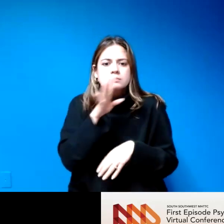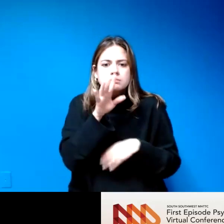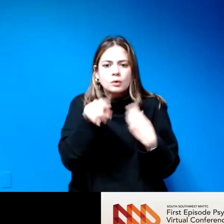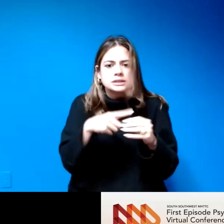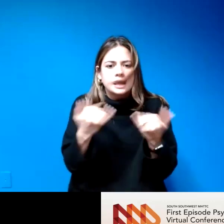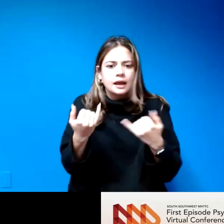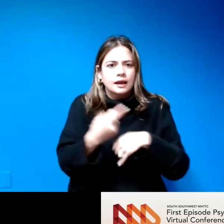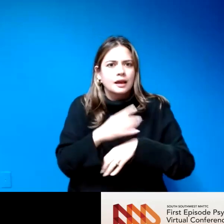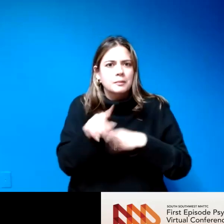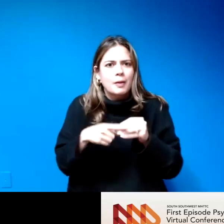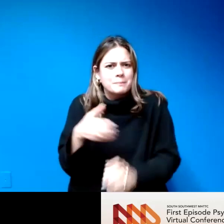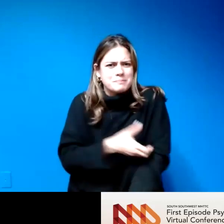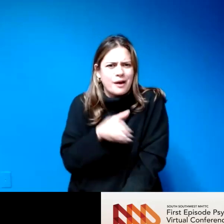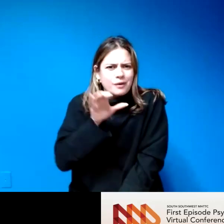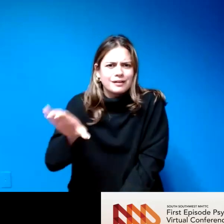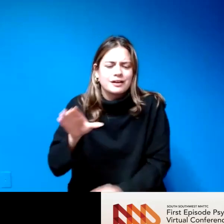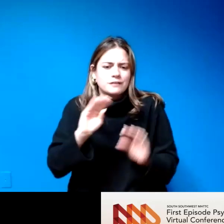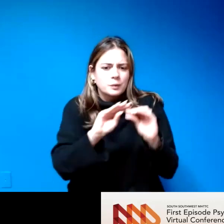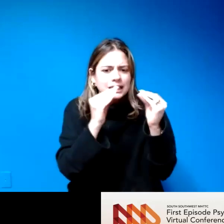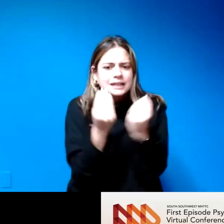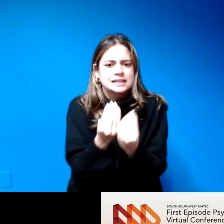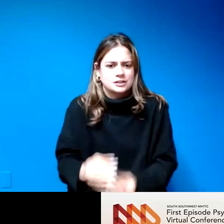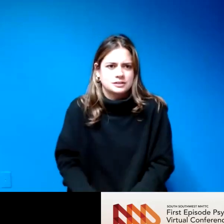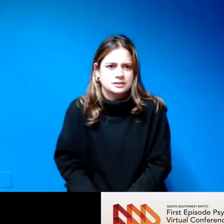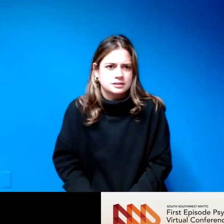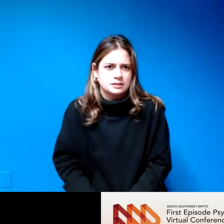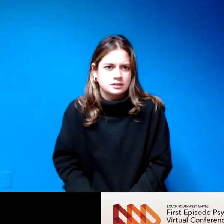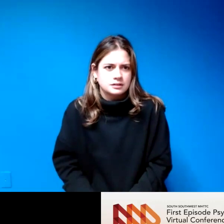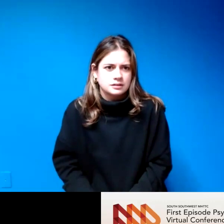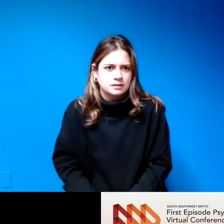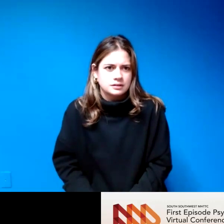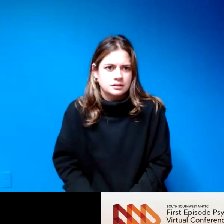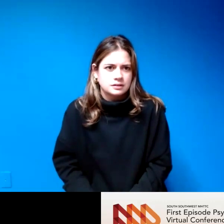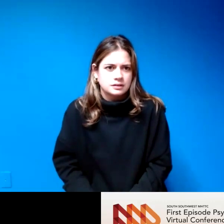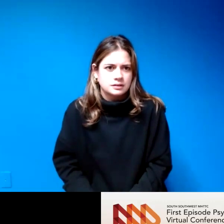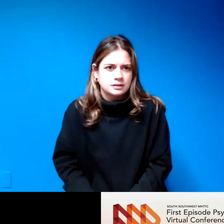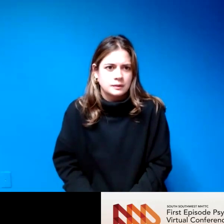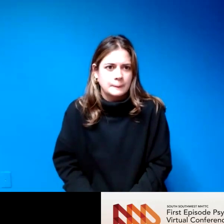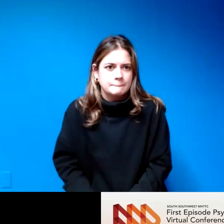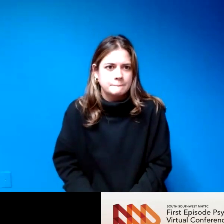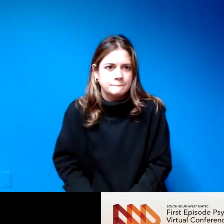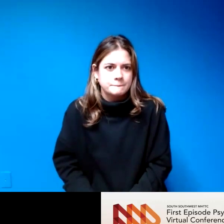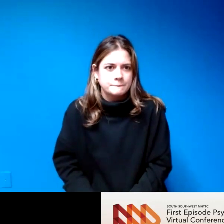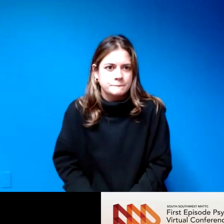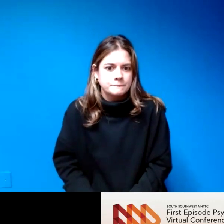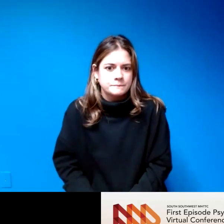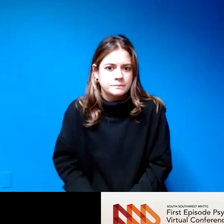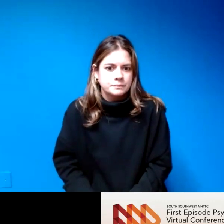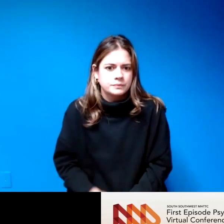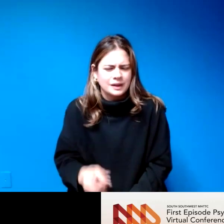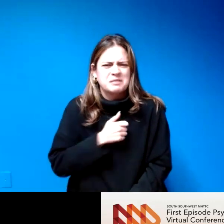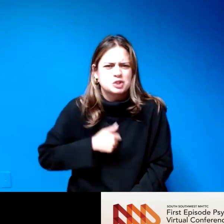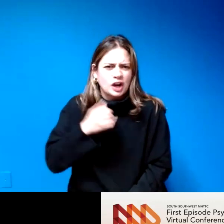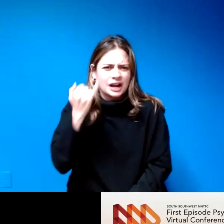Again, Amy and Amanda, Ron, and again, so my apologies for those of you who I didn't name.